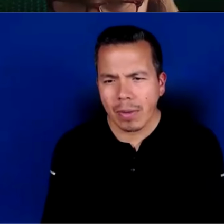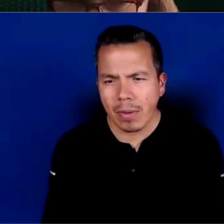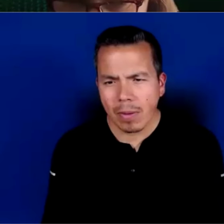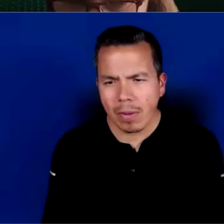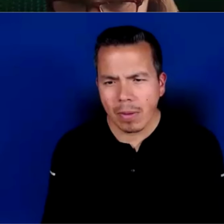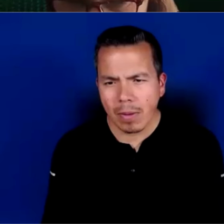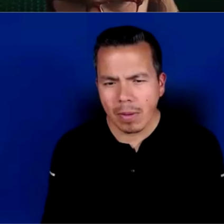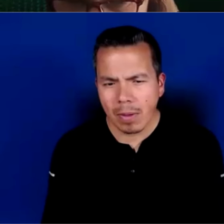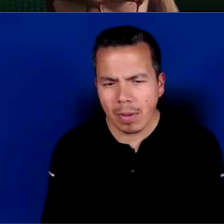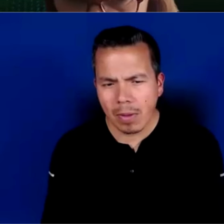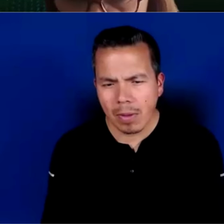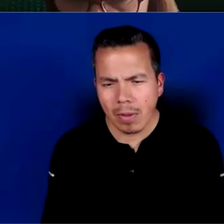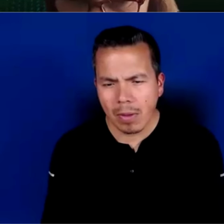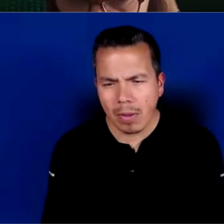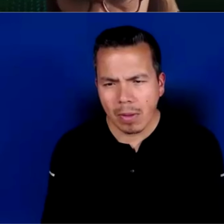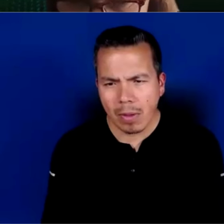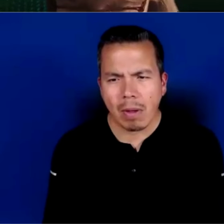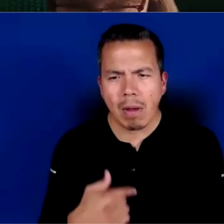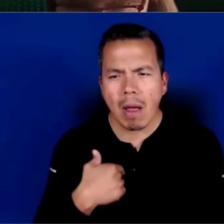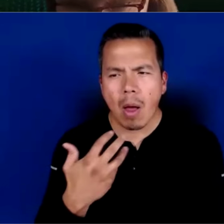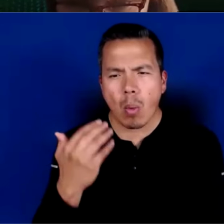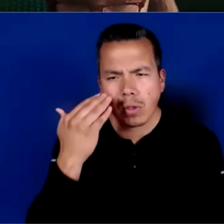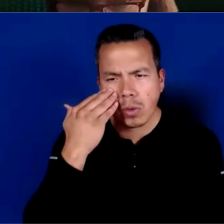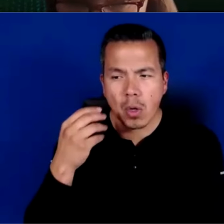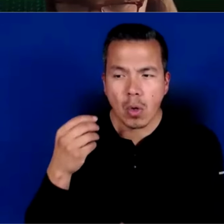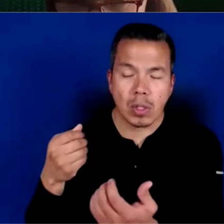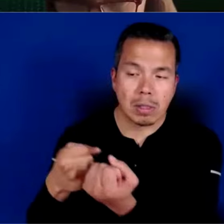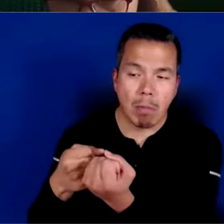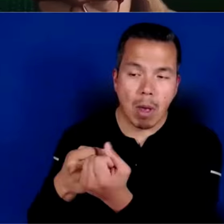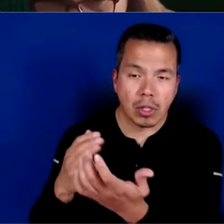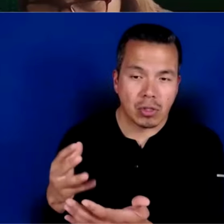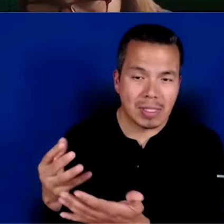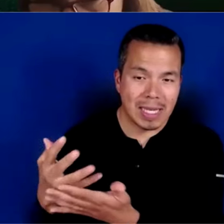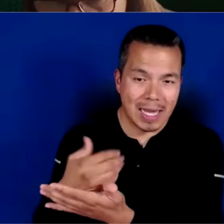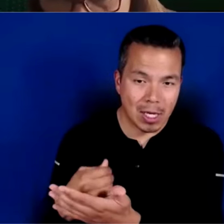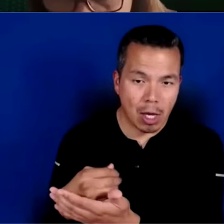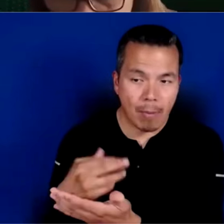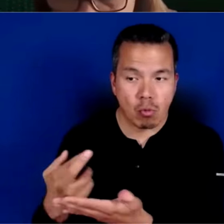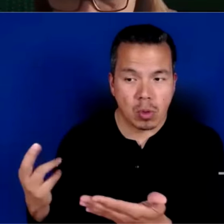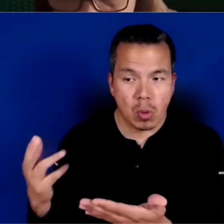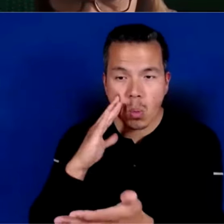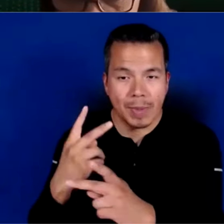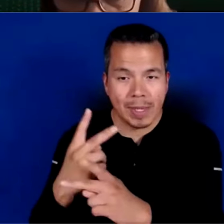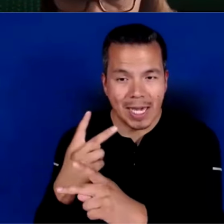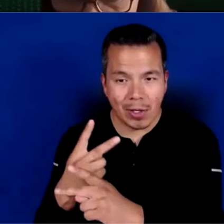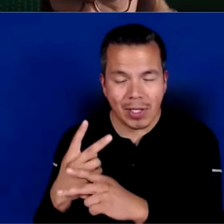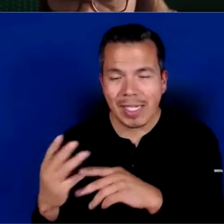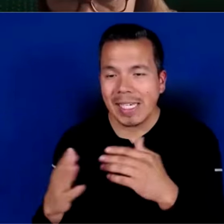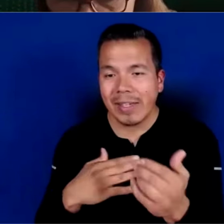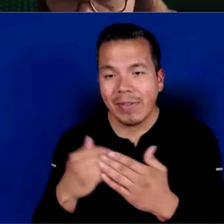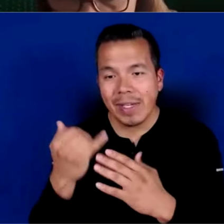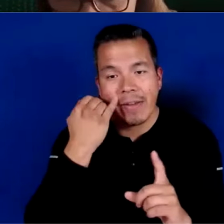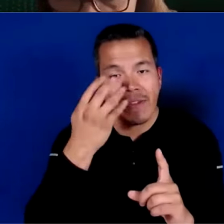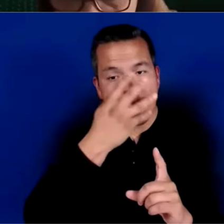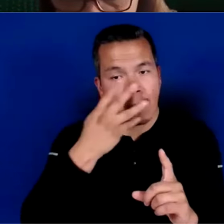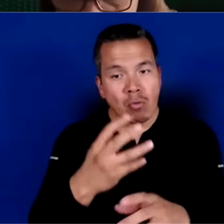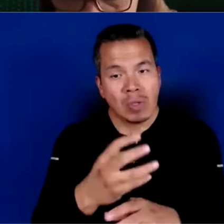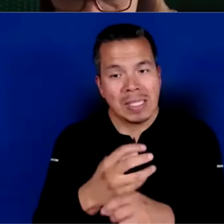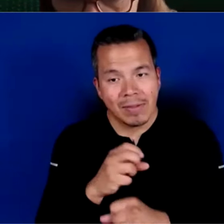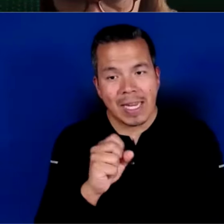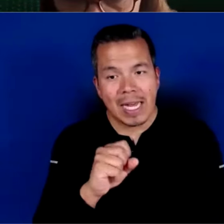was lost. I wanted to know if the sponsor's income and resources will be calculated even if the immigrant receiving SSI